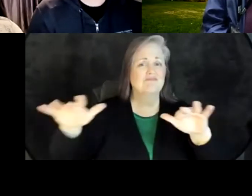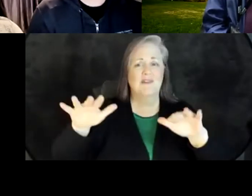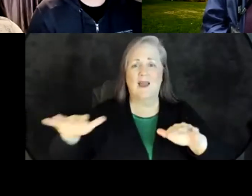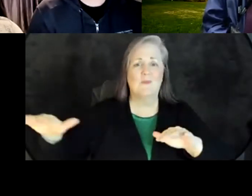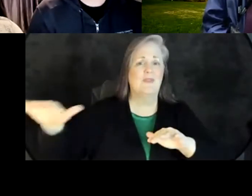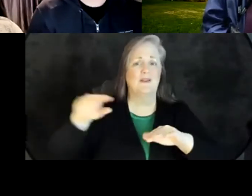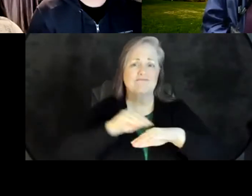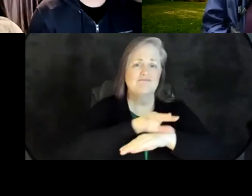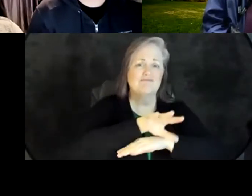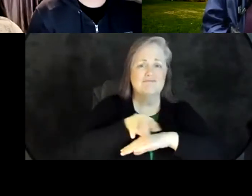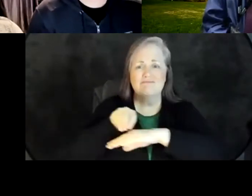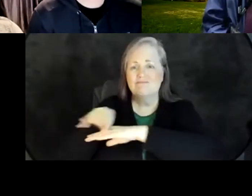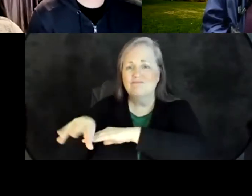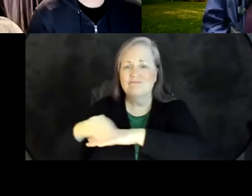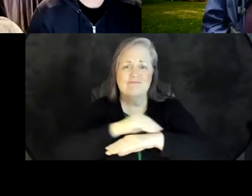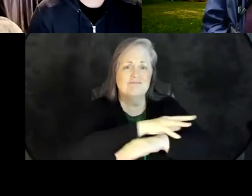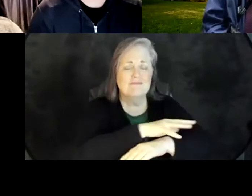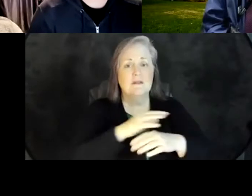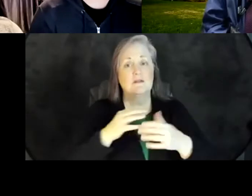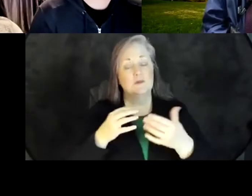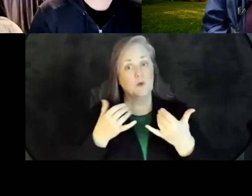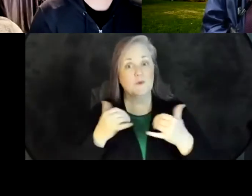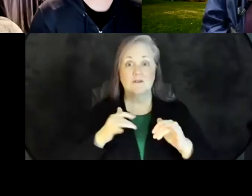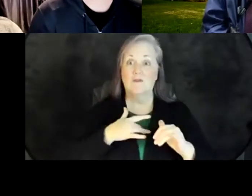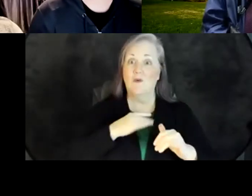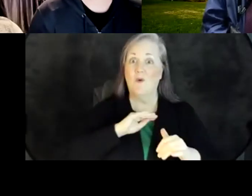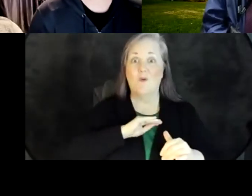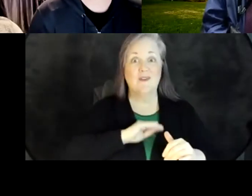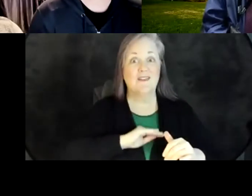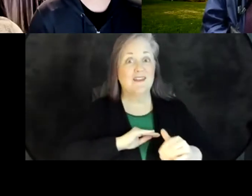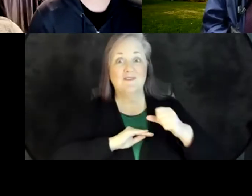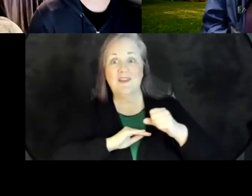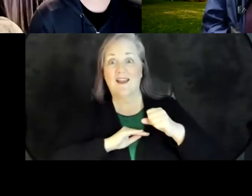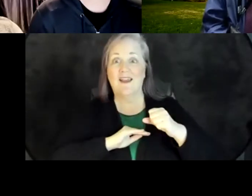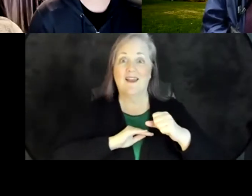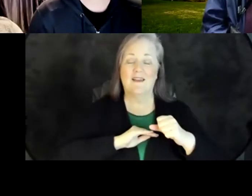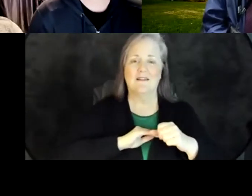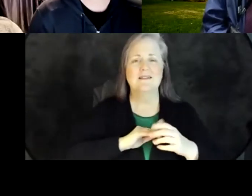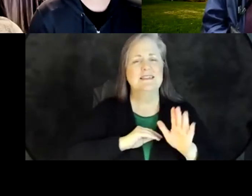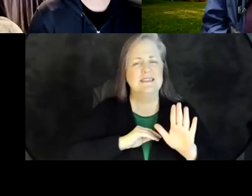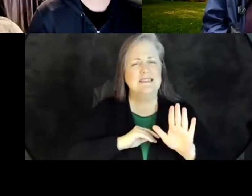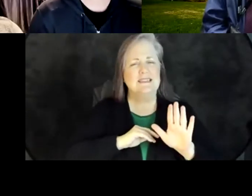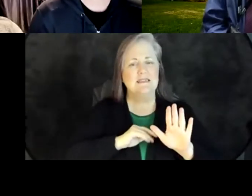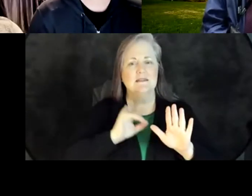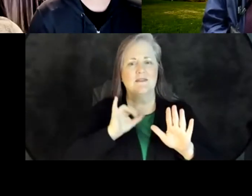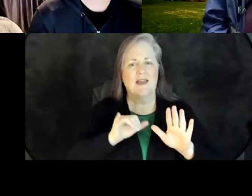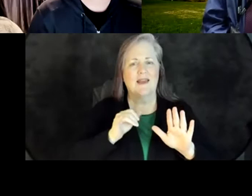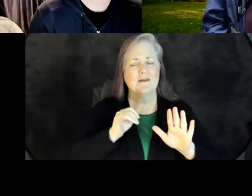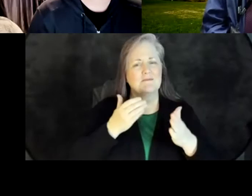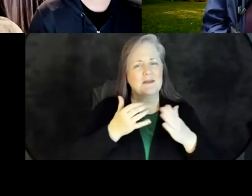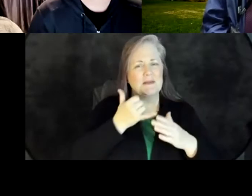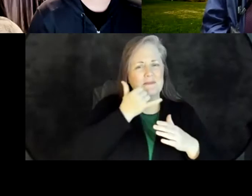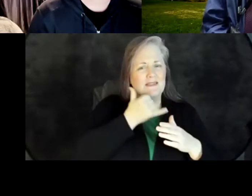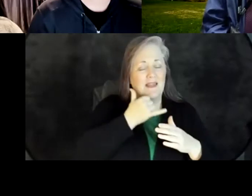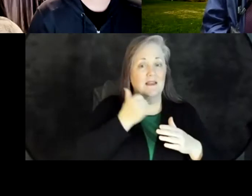while we can start feeling a little bit relieved, I think it would be a mistake to assume